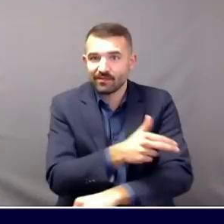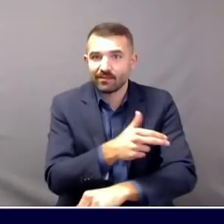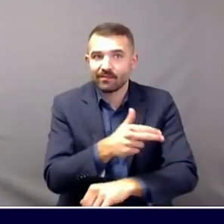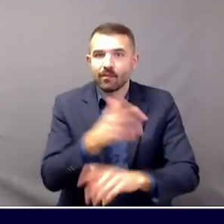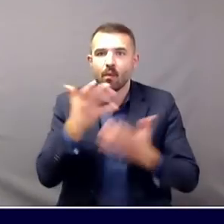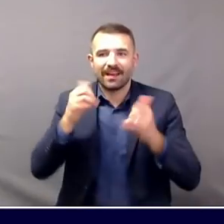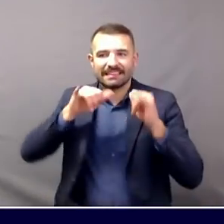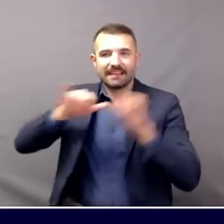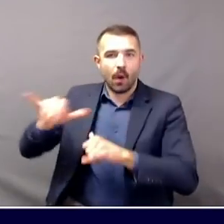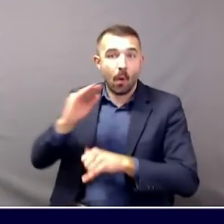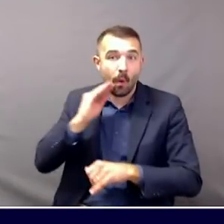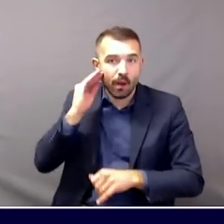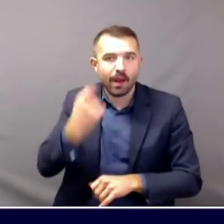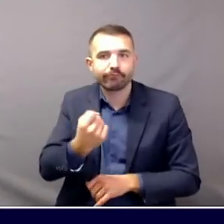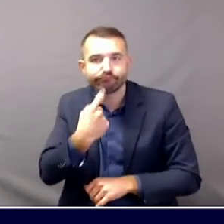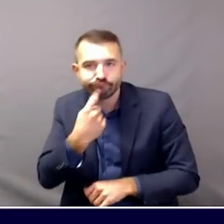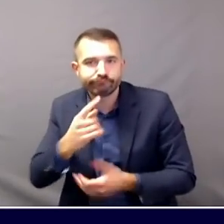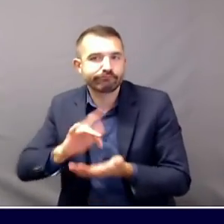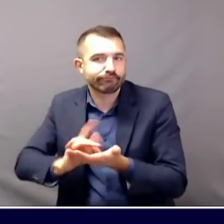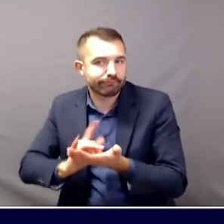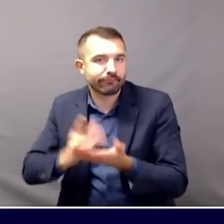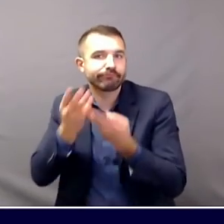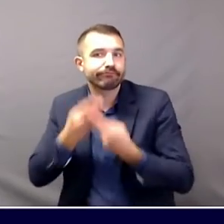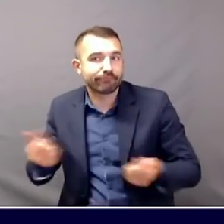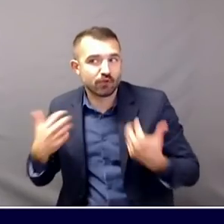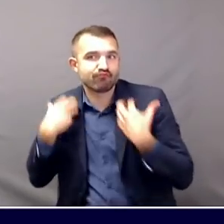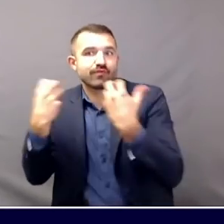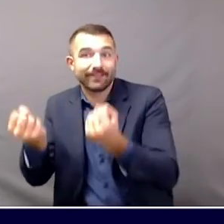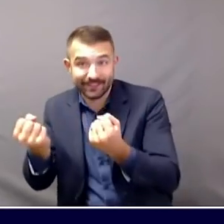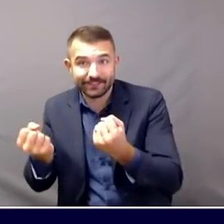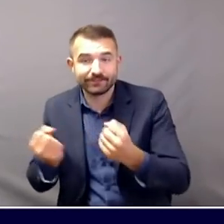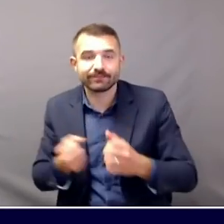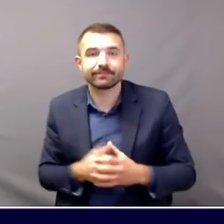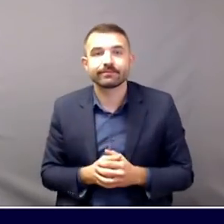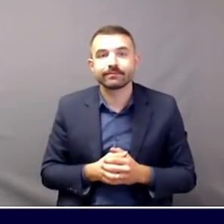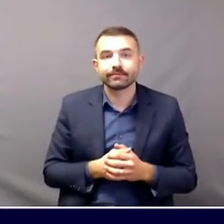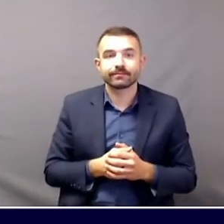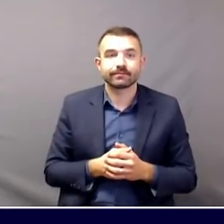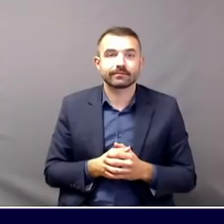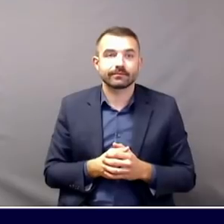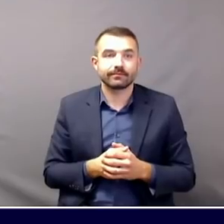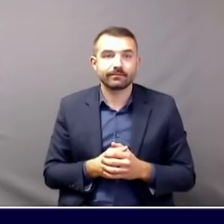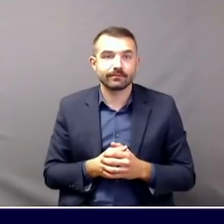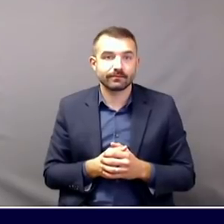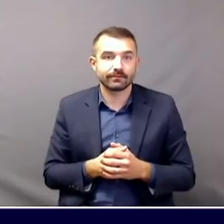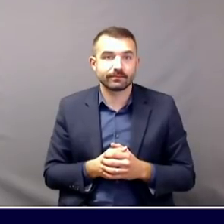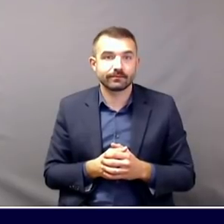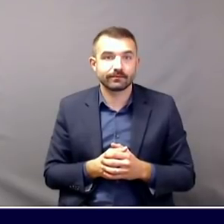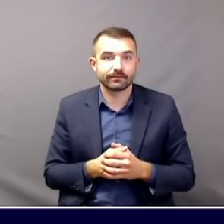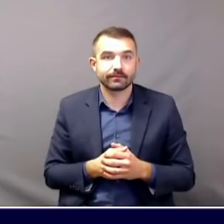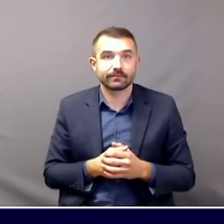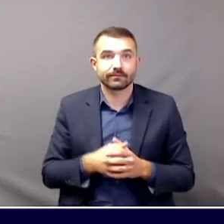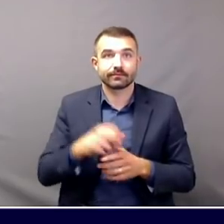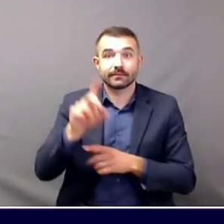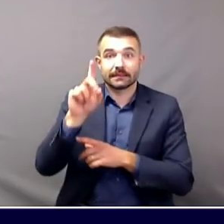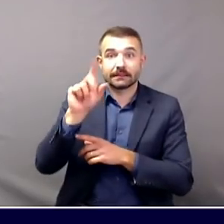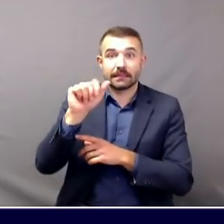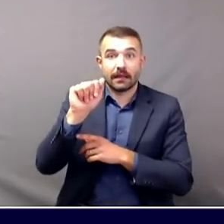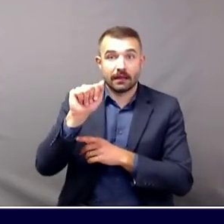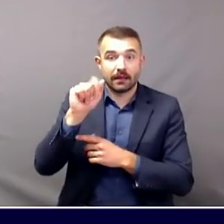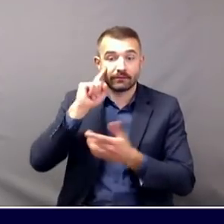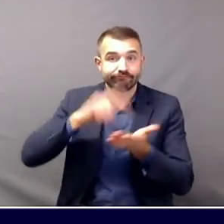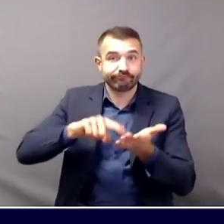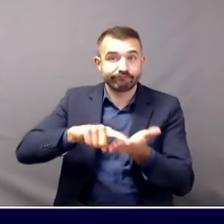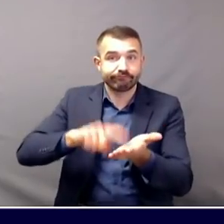from COVID in their own home rather than needing to be hospitalized. The data are not yet in about whether there might be